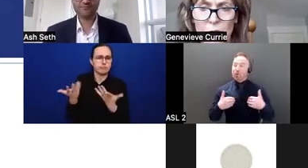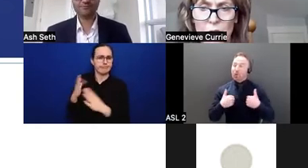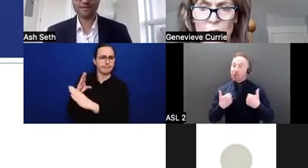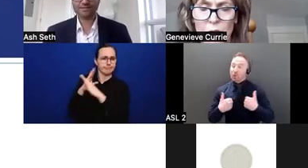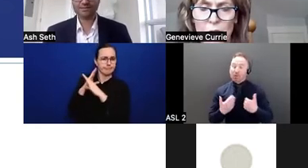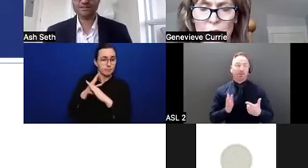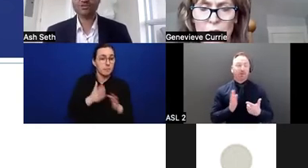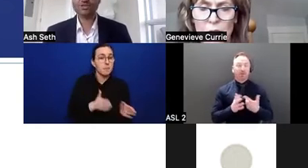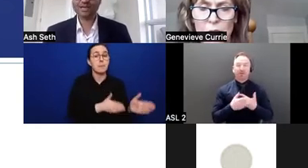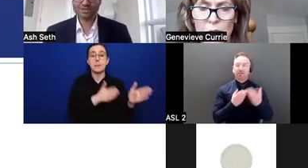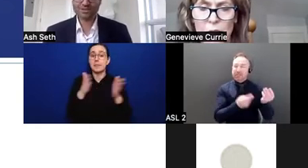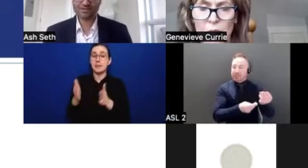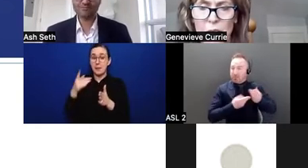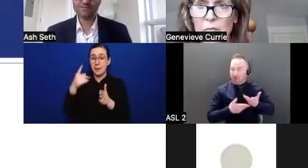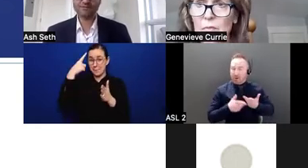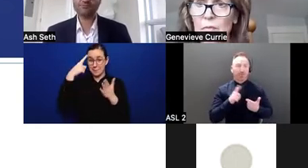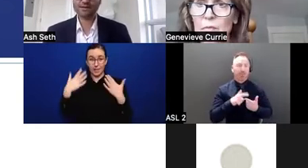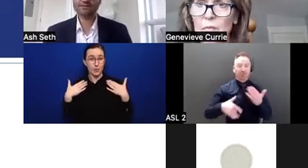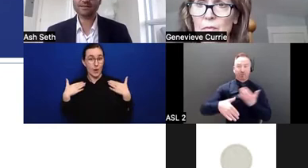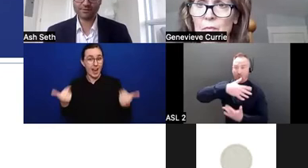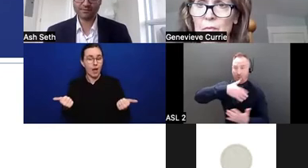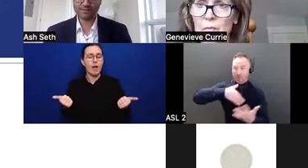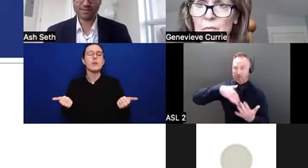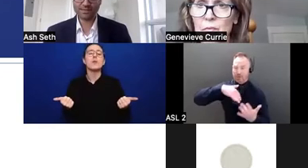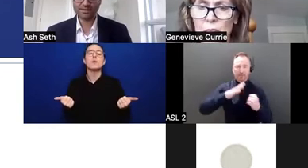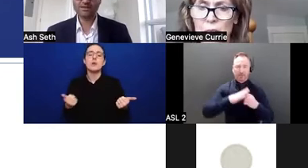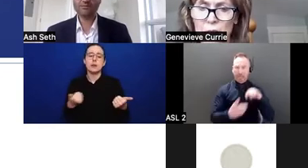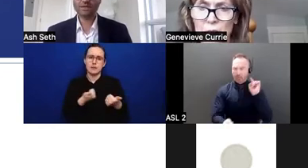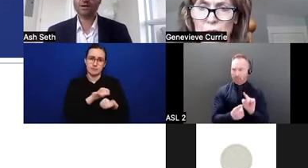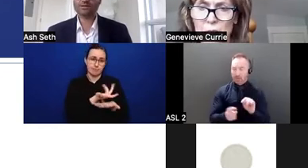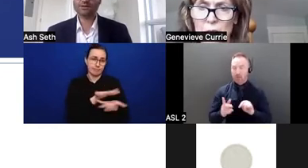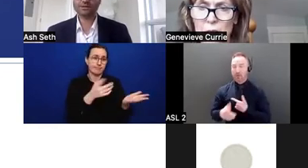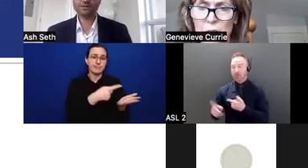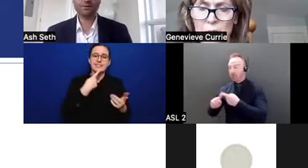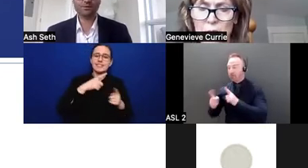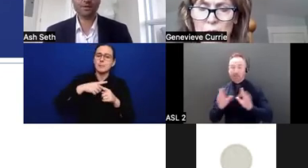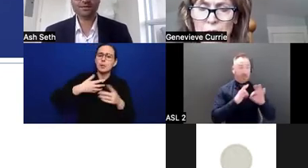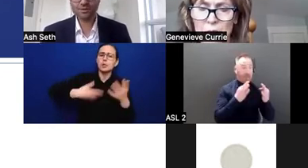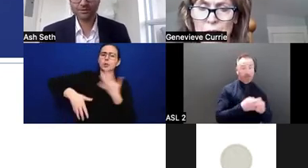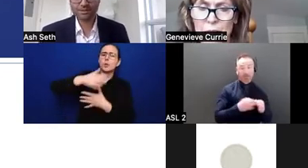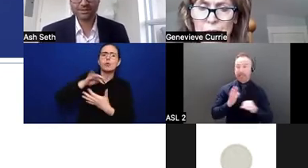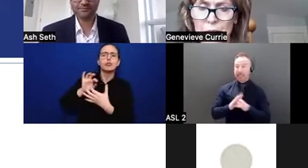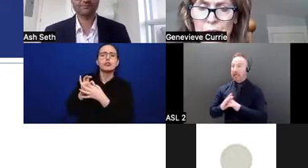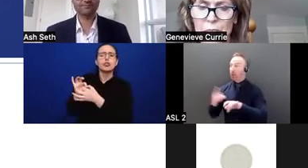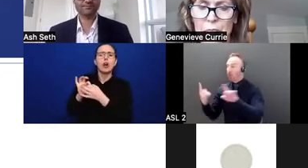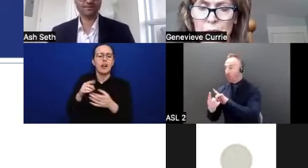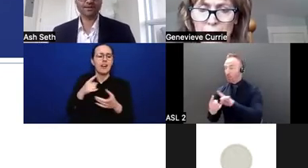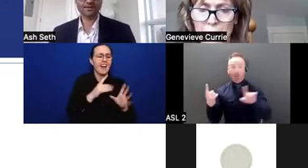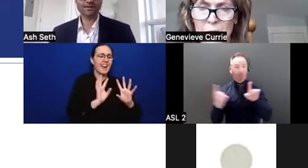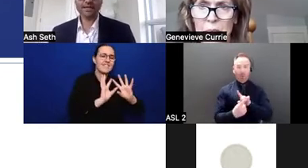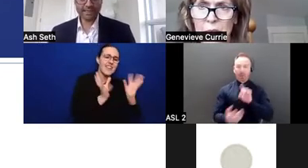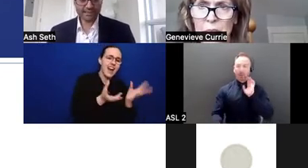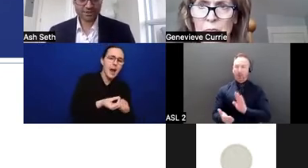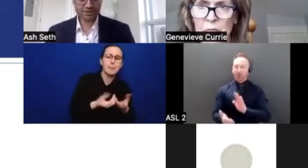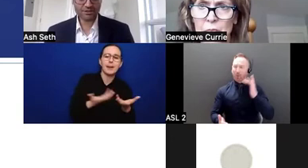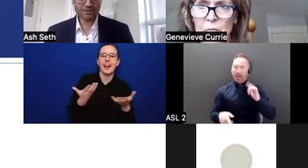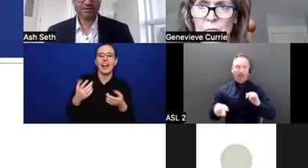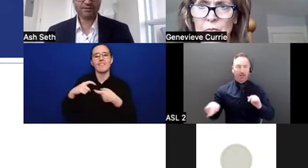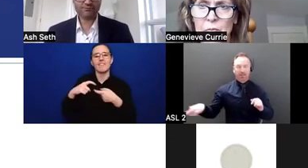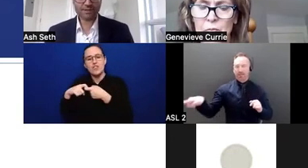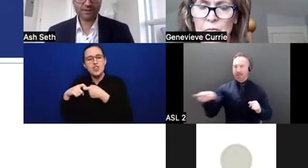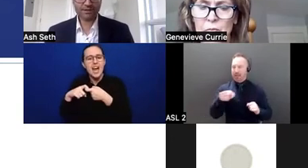and faced challenges in meeting friends and family because of their compromised immunity. In